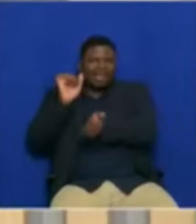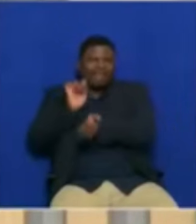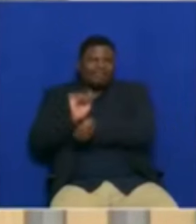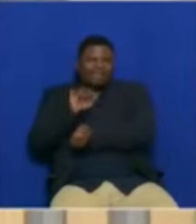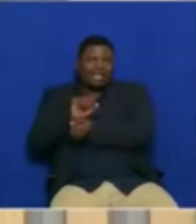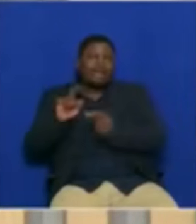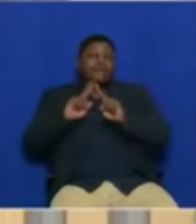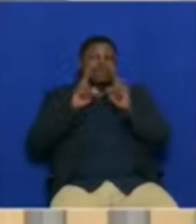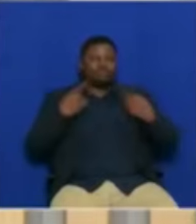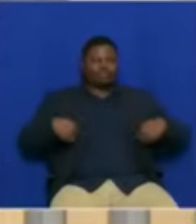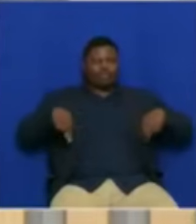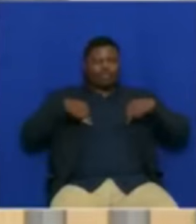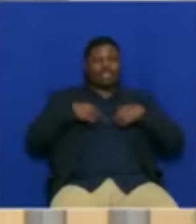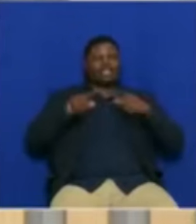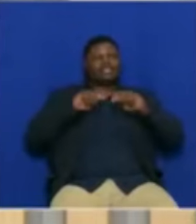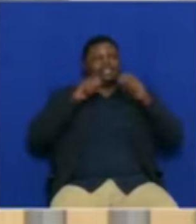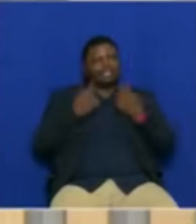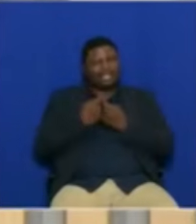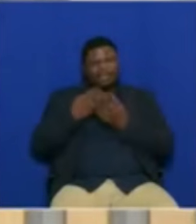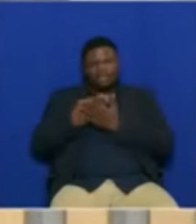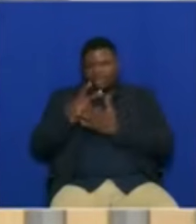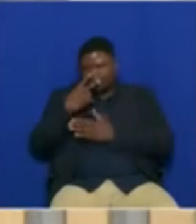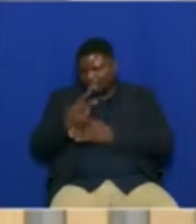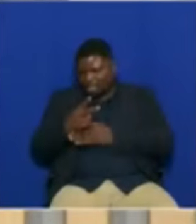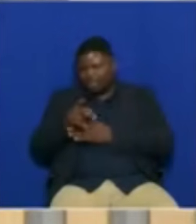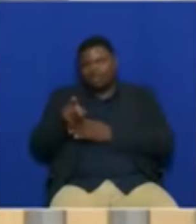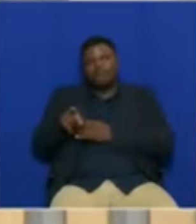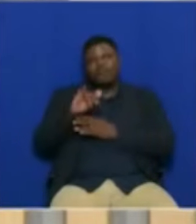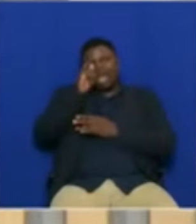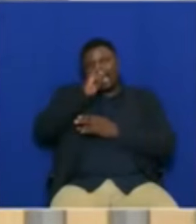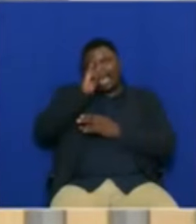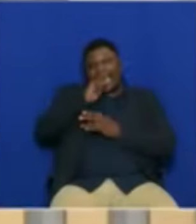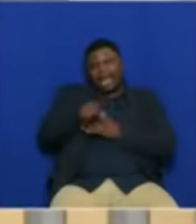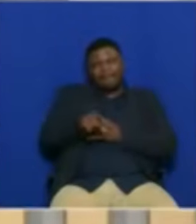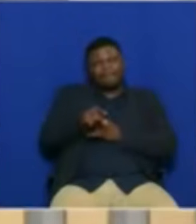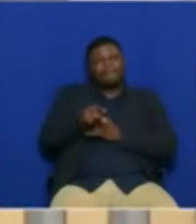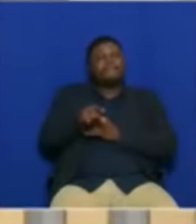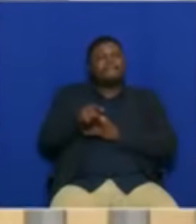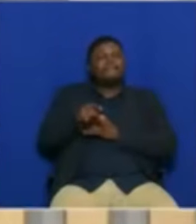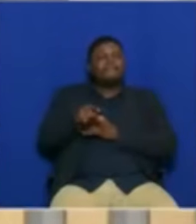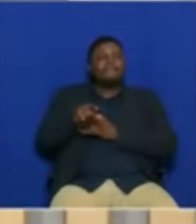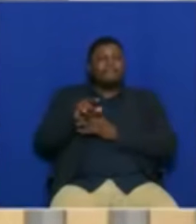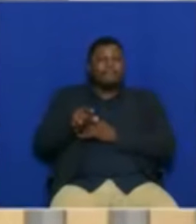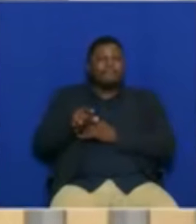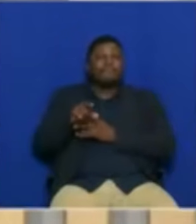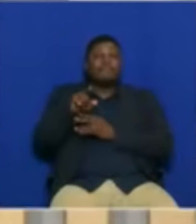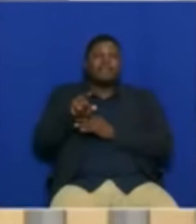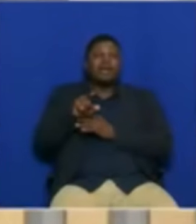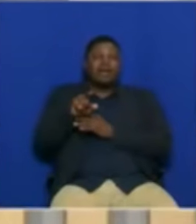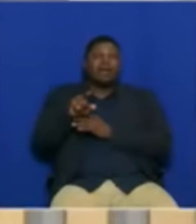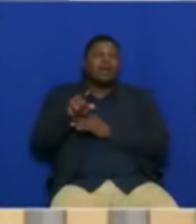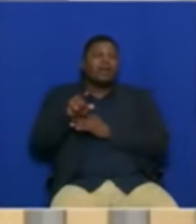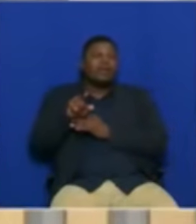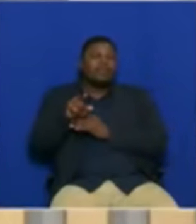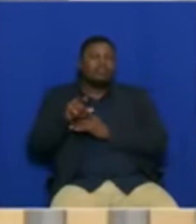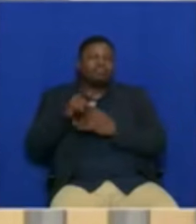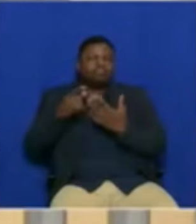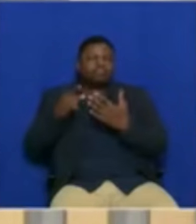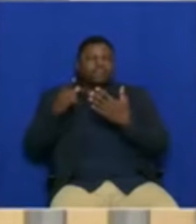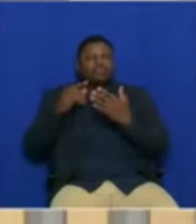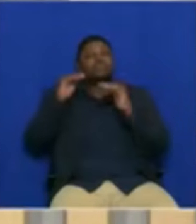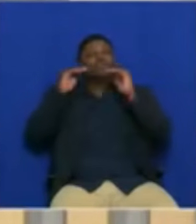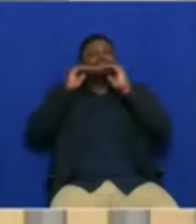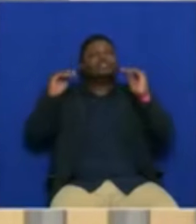It's corruption, it's Schedule 5. We have to prepare bail affidavits. So that is where it is taken there. The